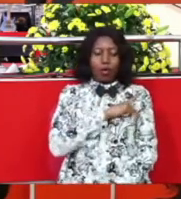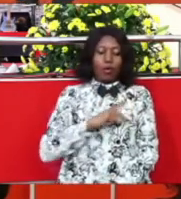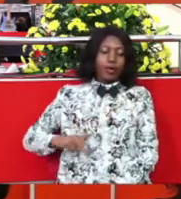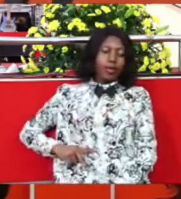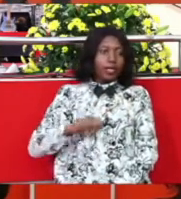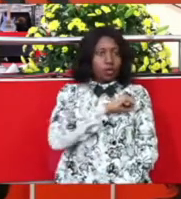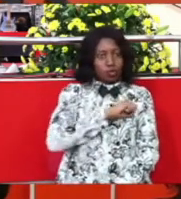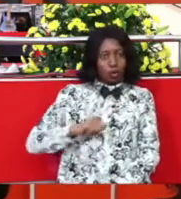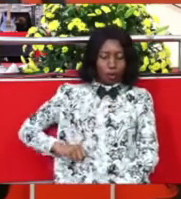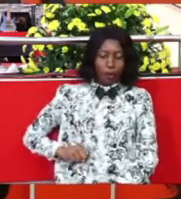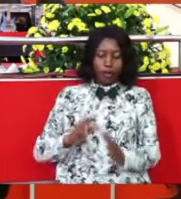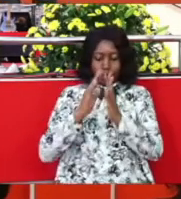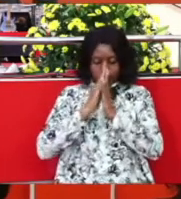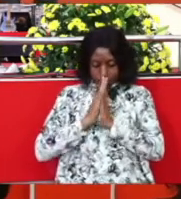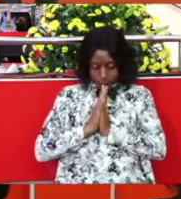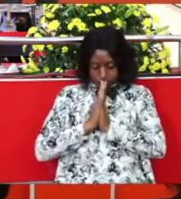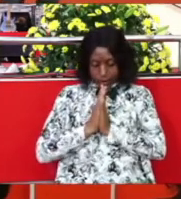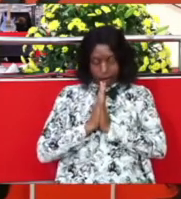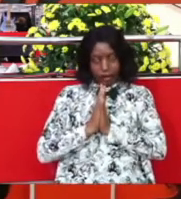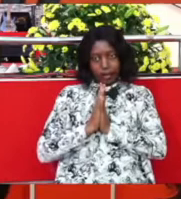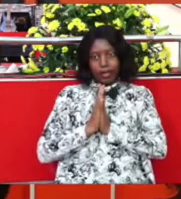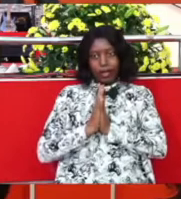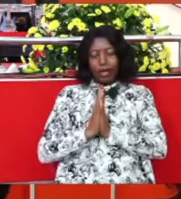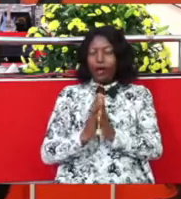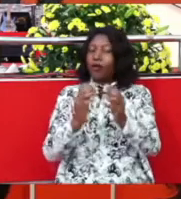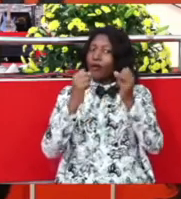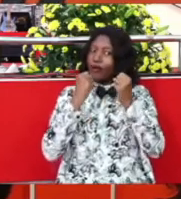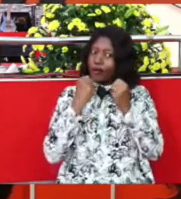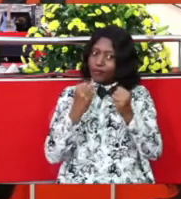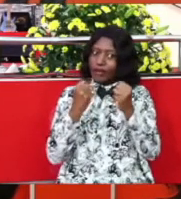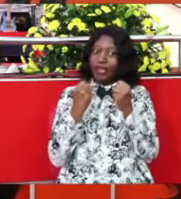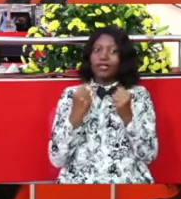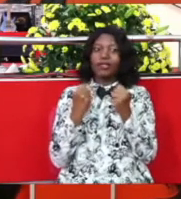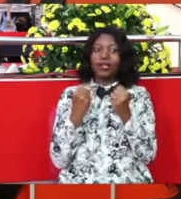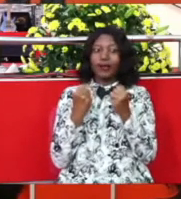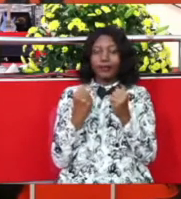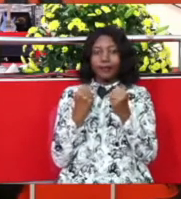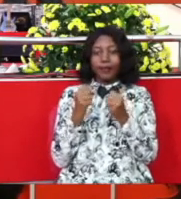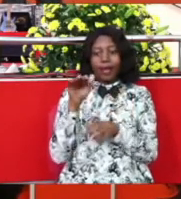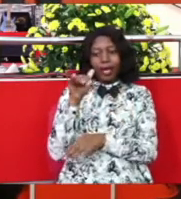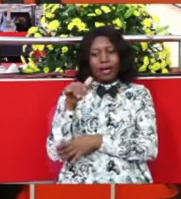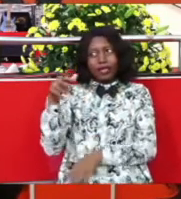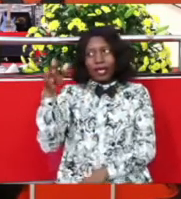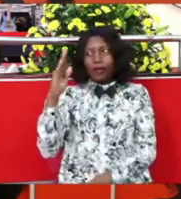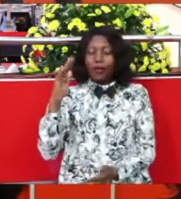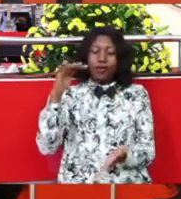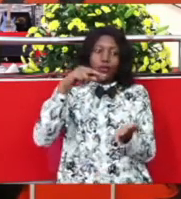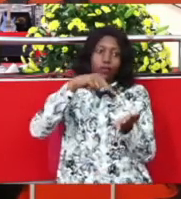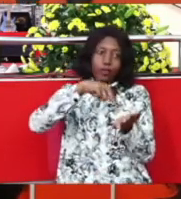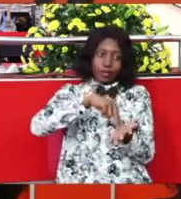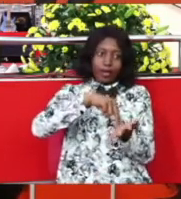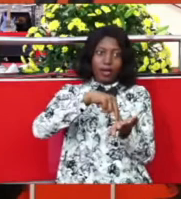a prayer. Obasi Sulemani anafanya ombi. Confidently. Akiwa na ujasiri. He is asking God to arise. Anaambia